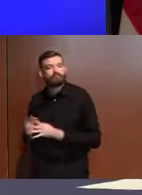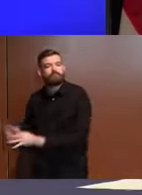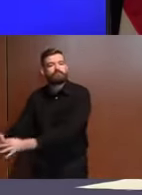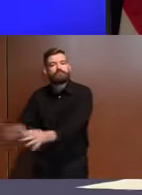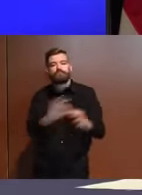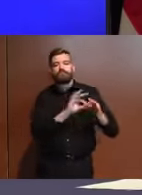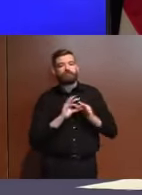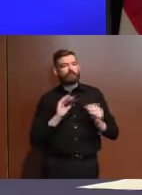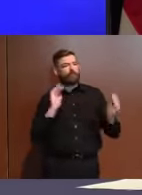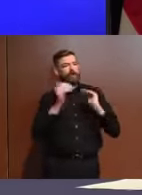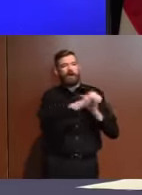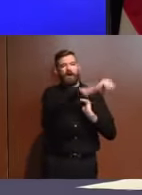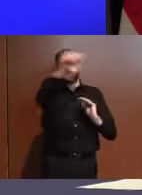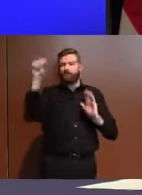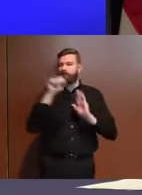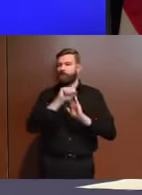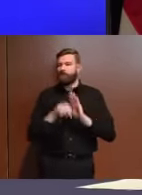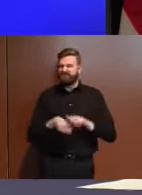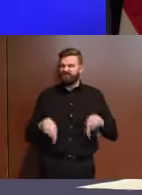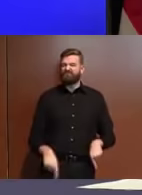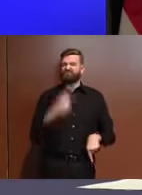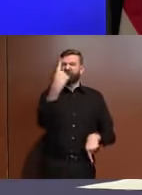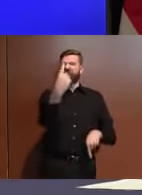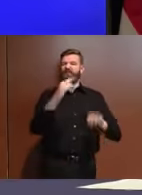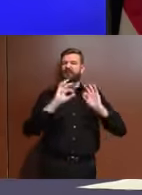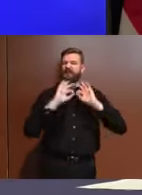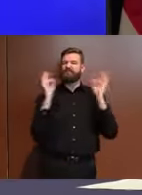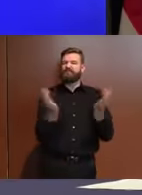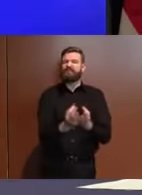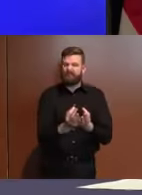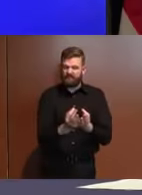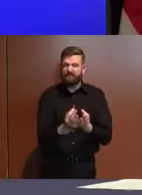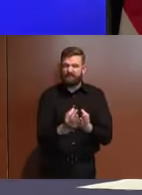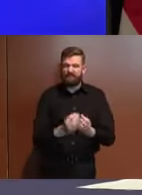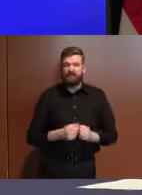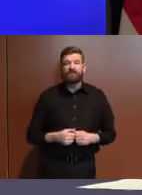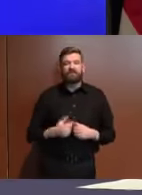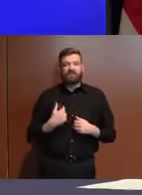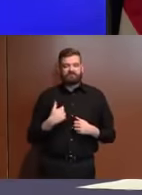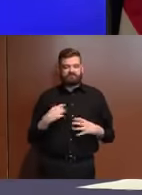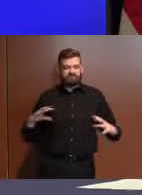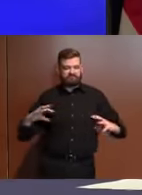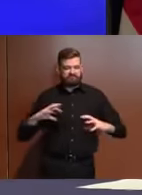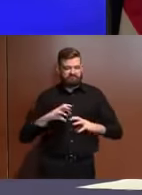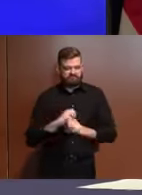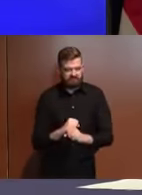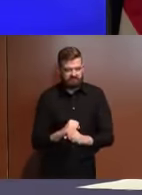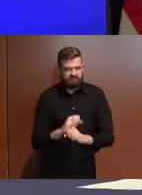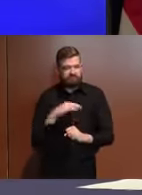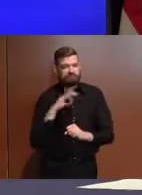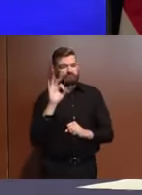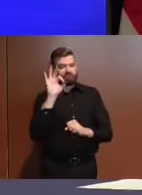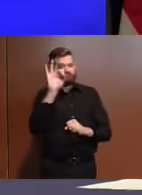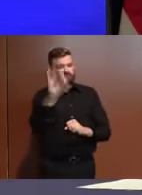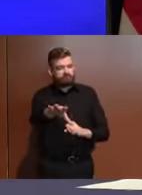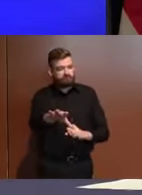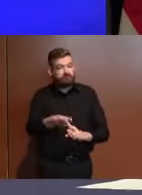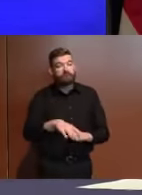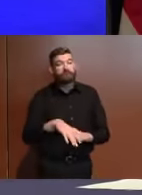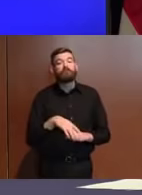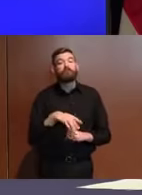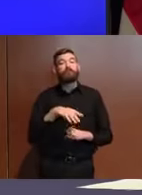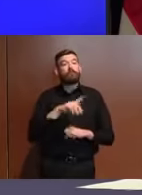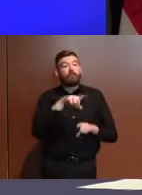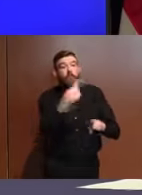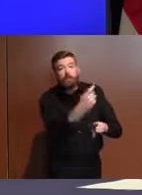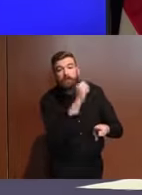family. And let me conclude by saying what I've said before, not just for those blessed seniors, but for everybody,